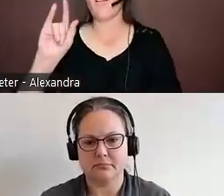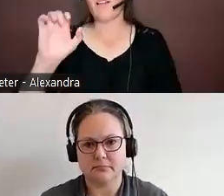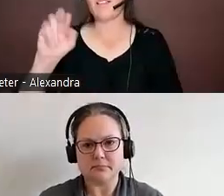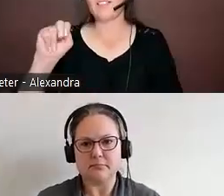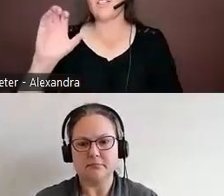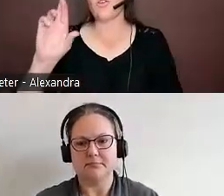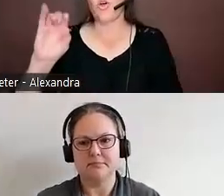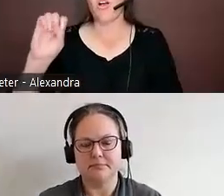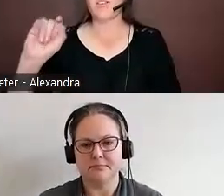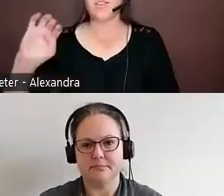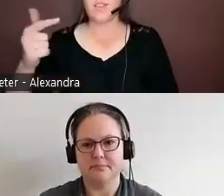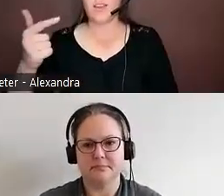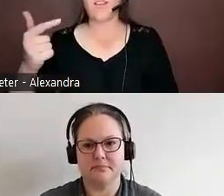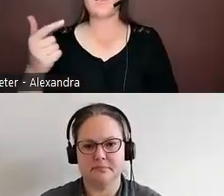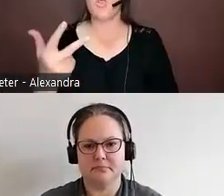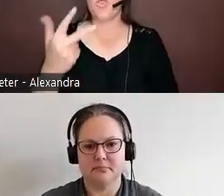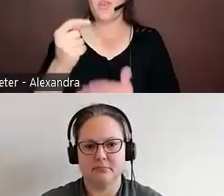full-time